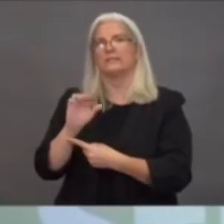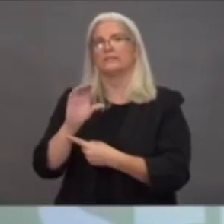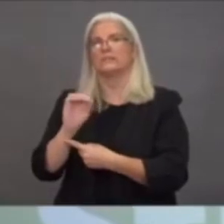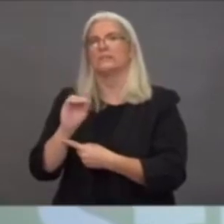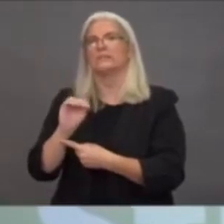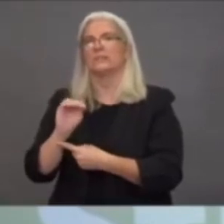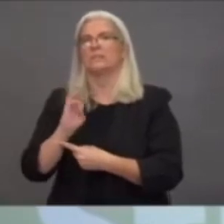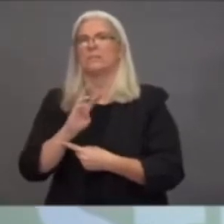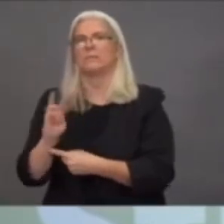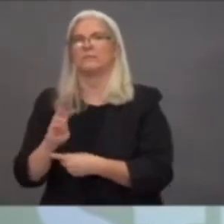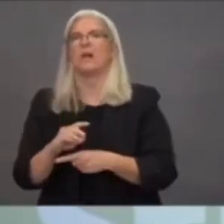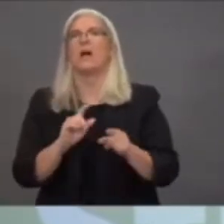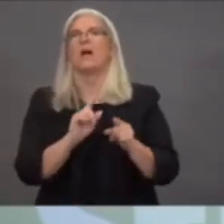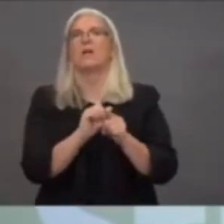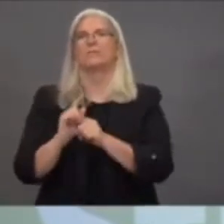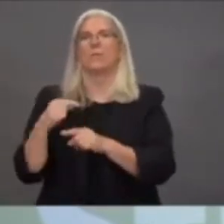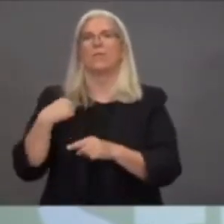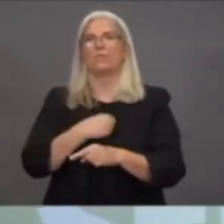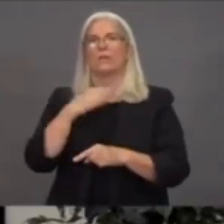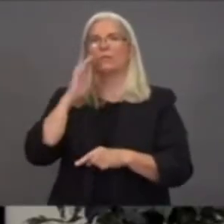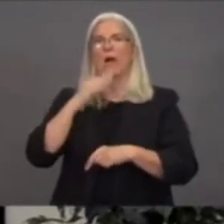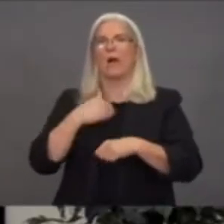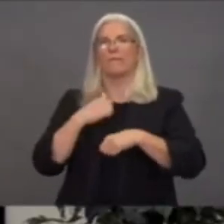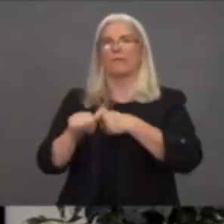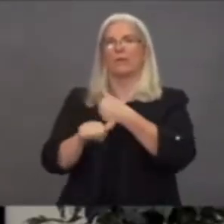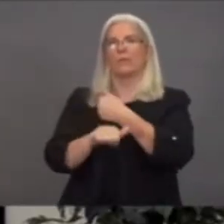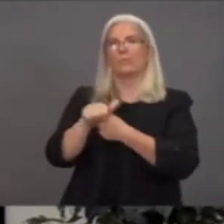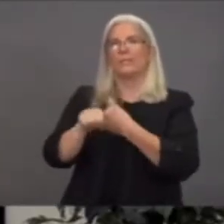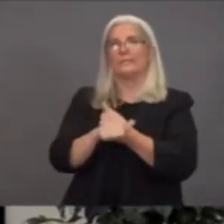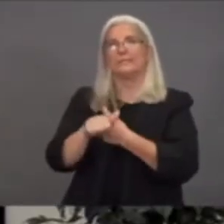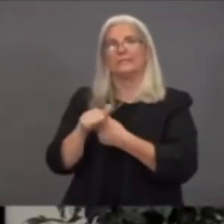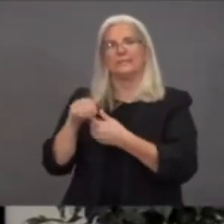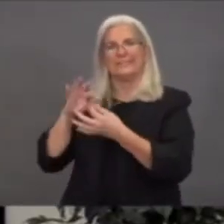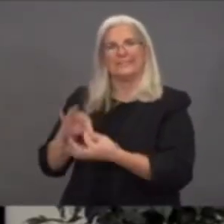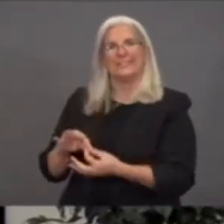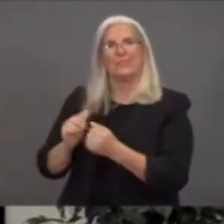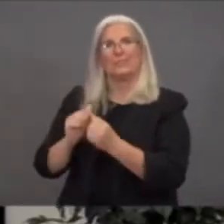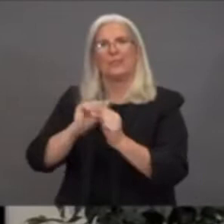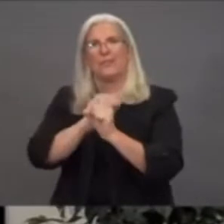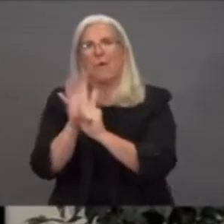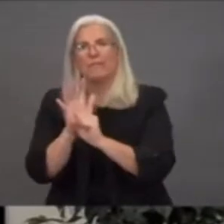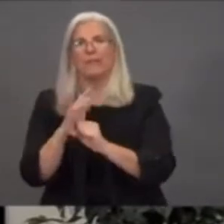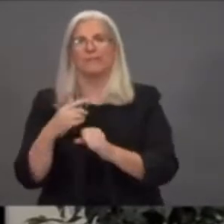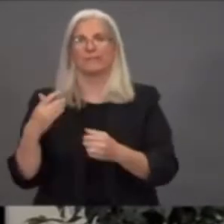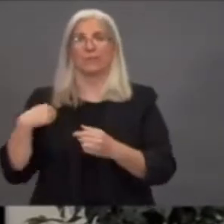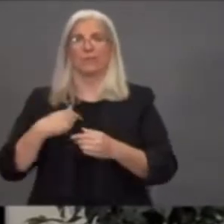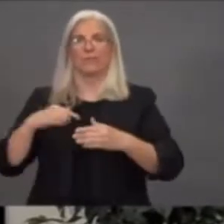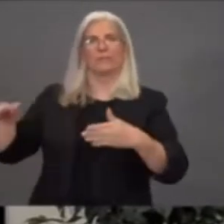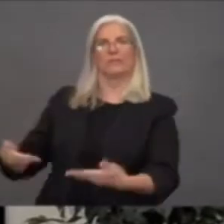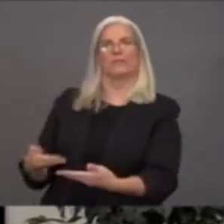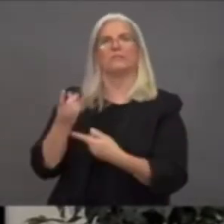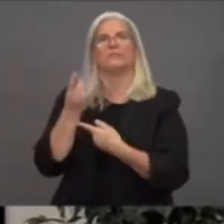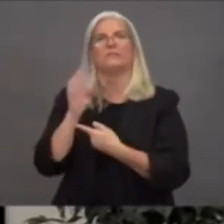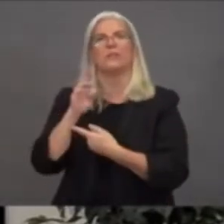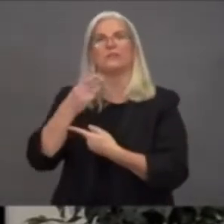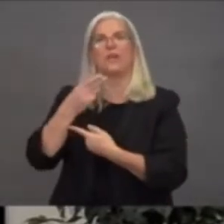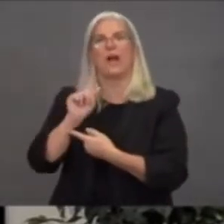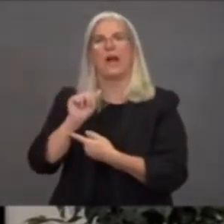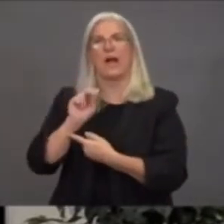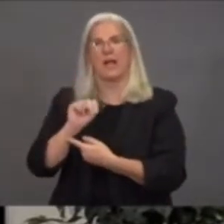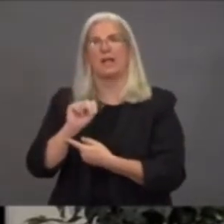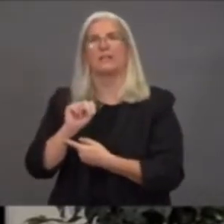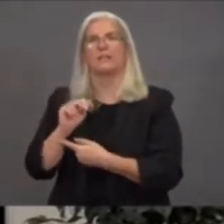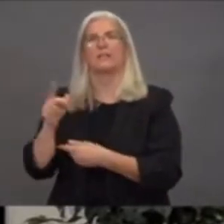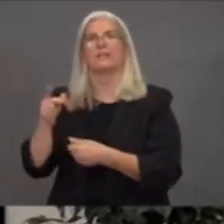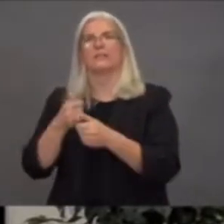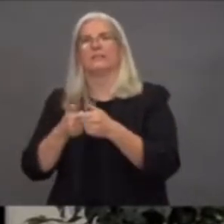coverings. We have an expert with us, Dr. George Hahn, our Deputy Health Officer for Santa Clara County Public Health Department.